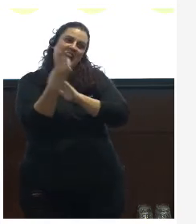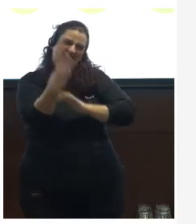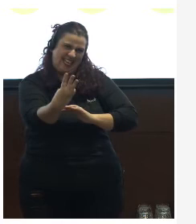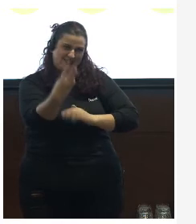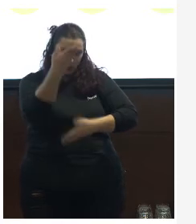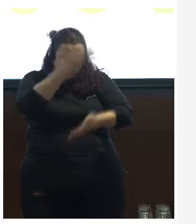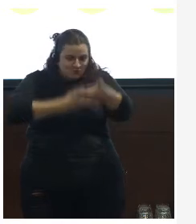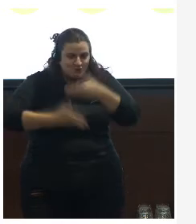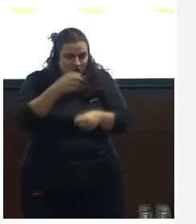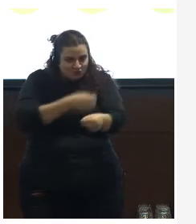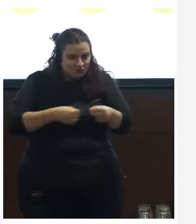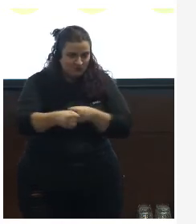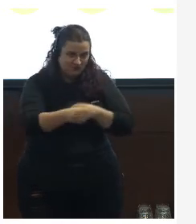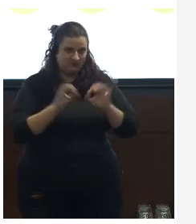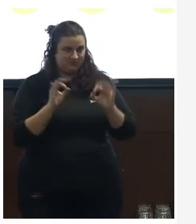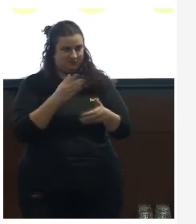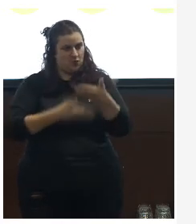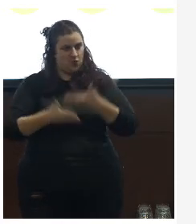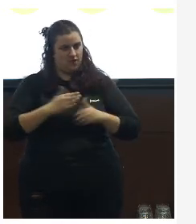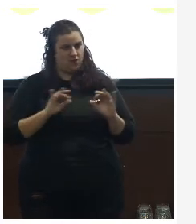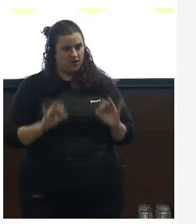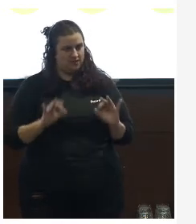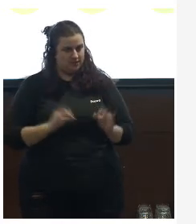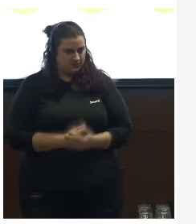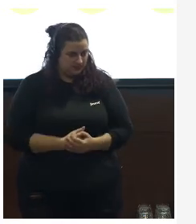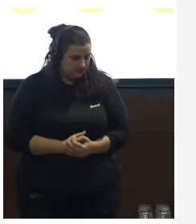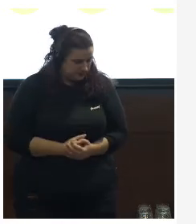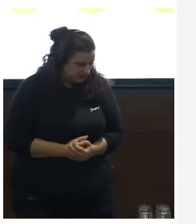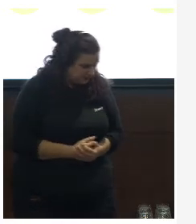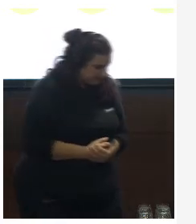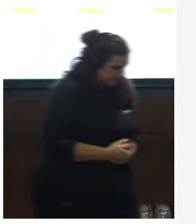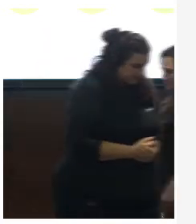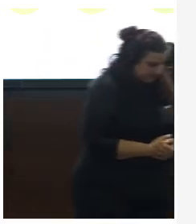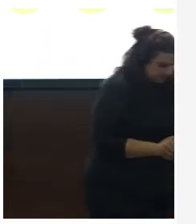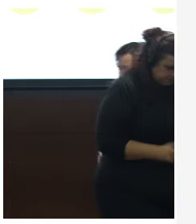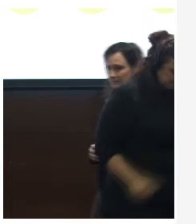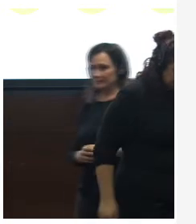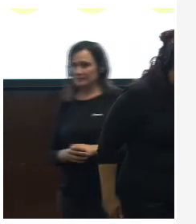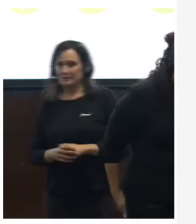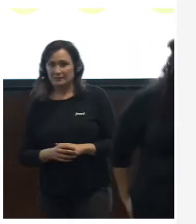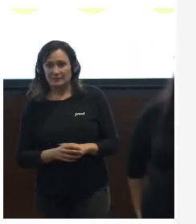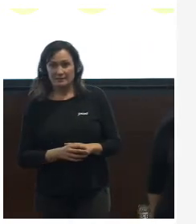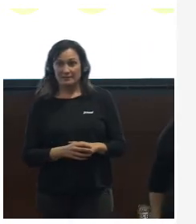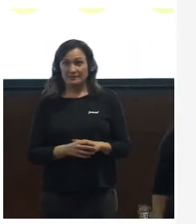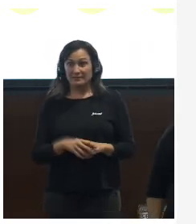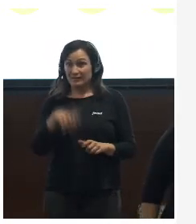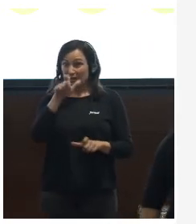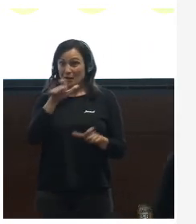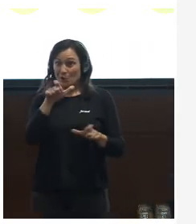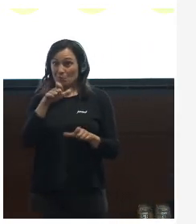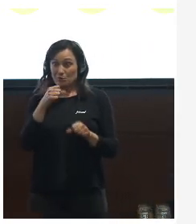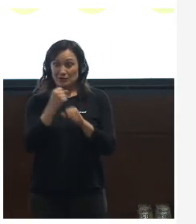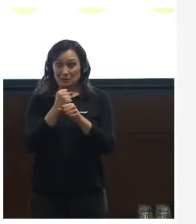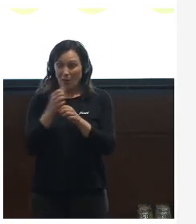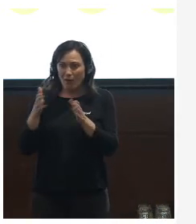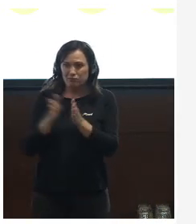to collaboration. So with everyone we work with, be it a taxi driver, be it a guide, in one way or the